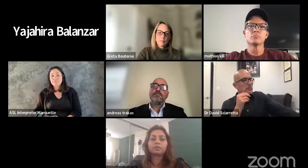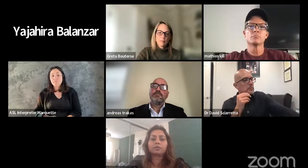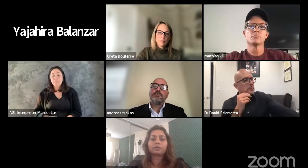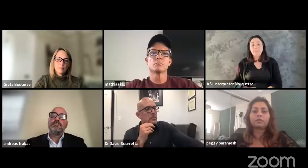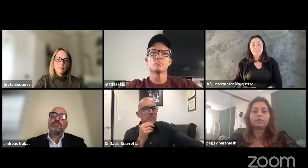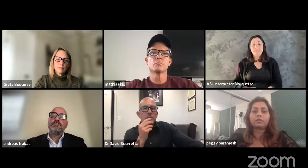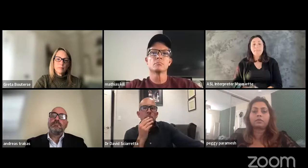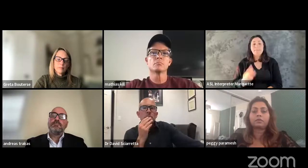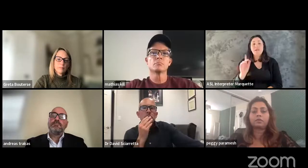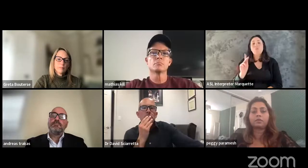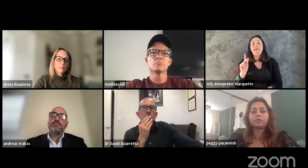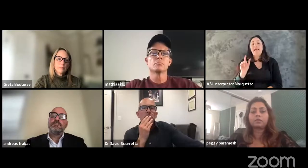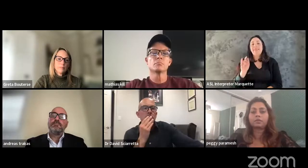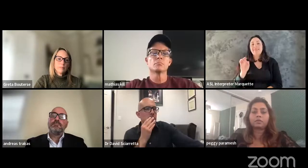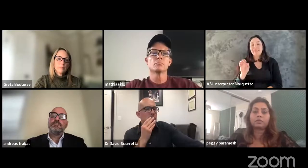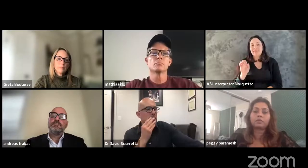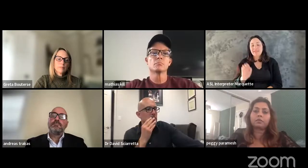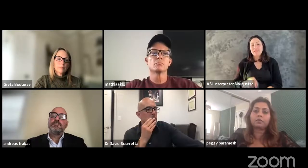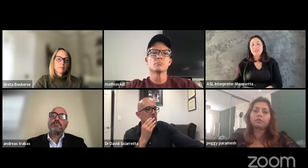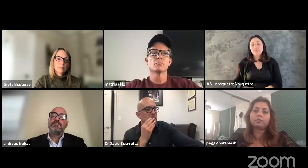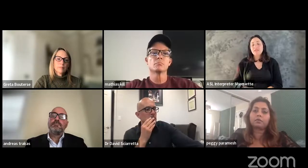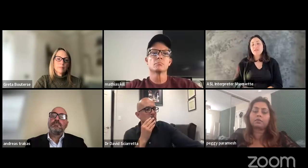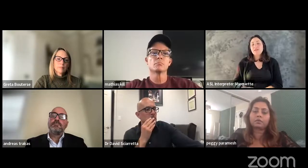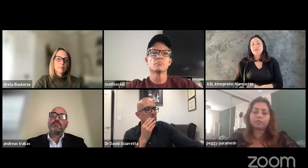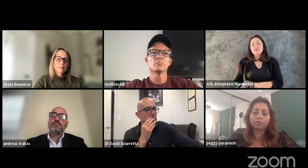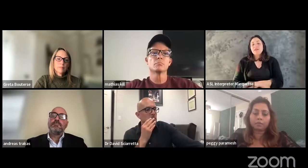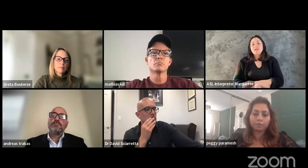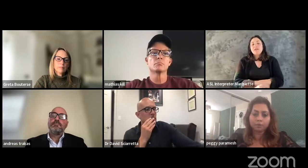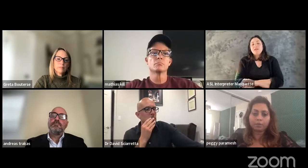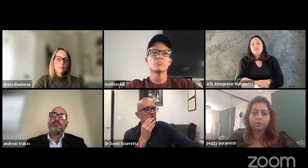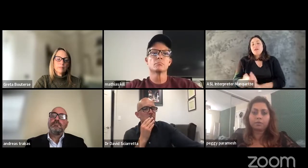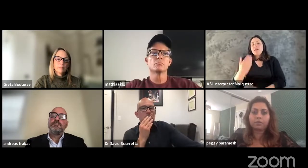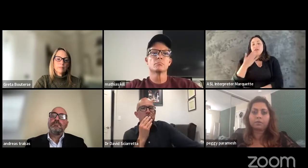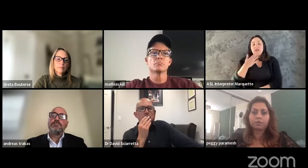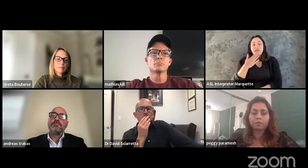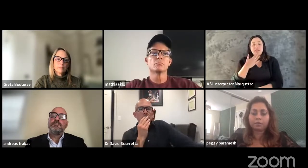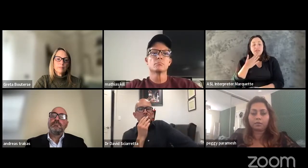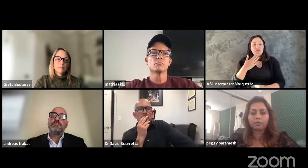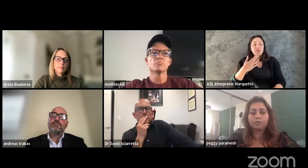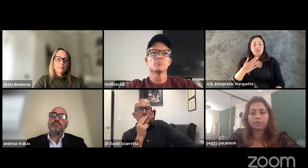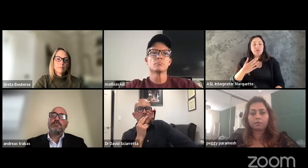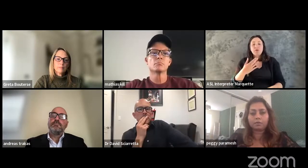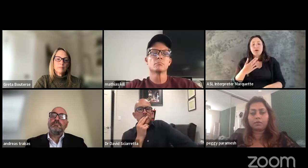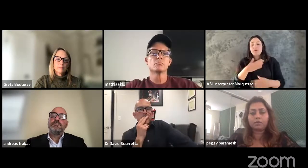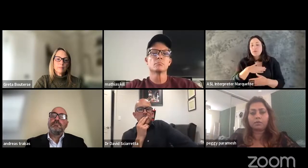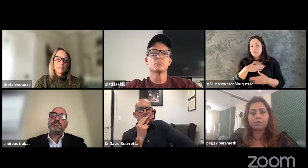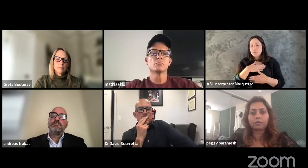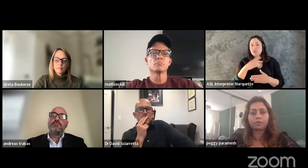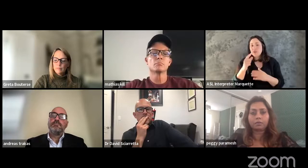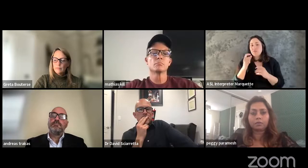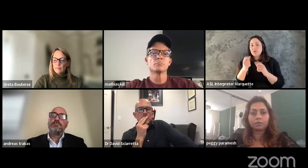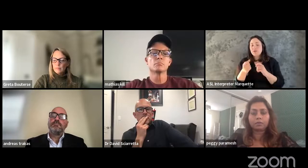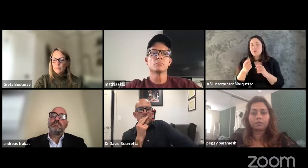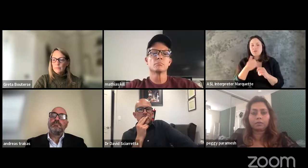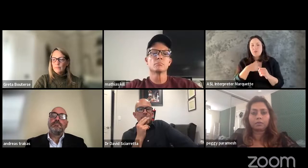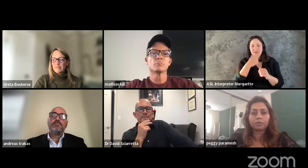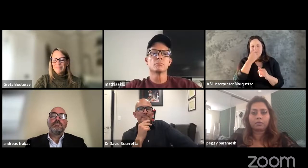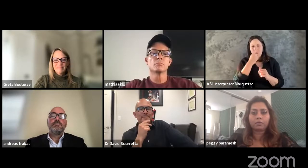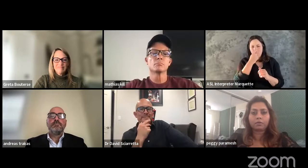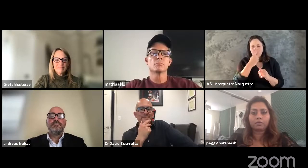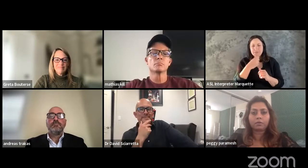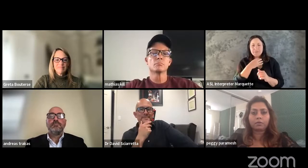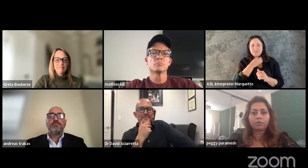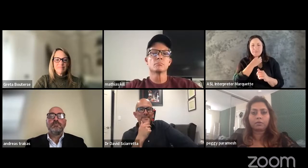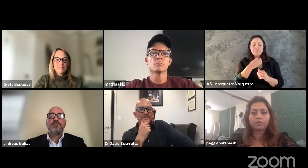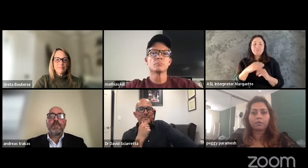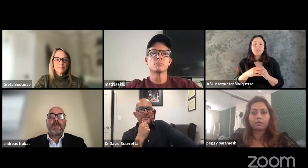Yes, thank you. And just thank you, Dr. Shredder. I really appreciate it when you do send, sorry, I have a cold, but